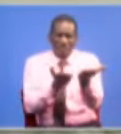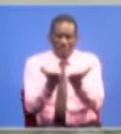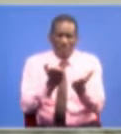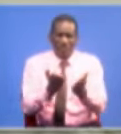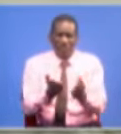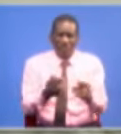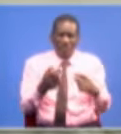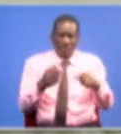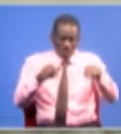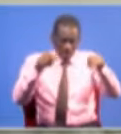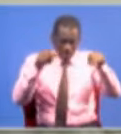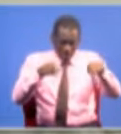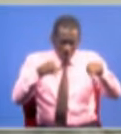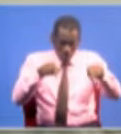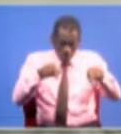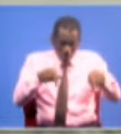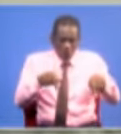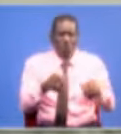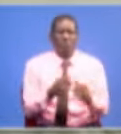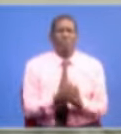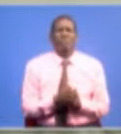with immediate effect.